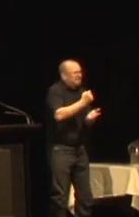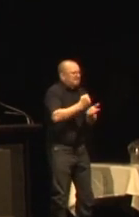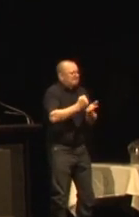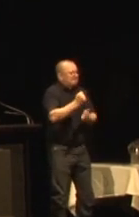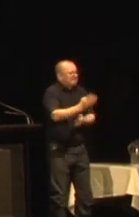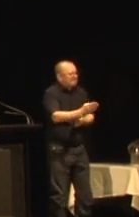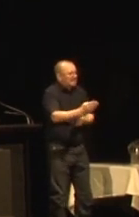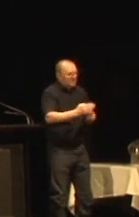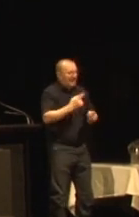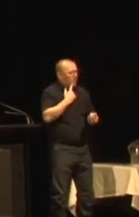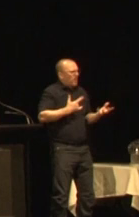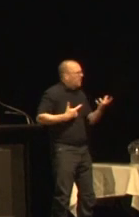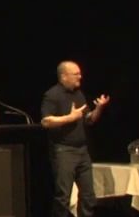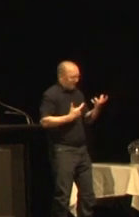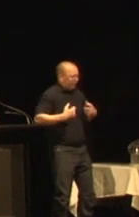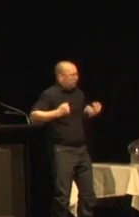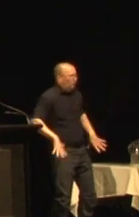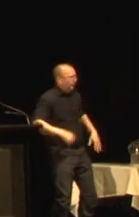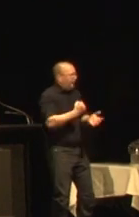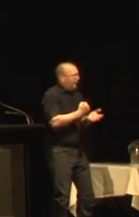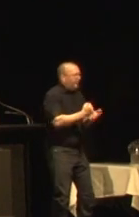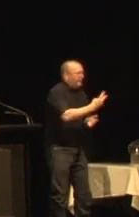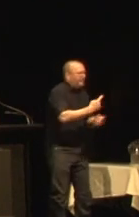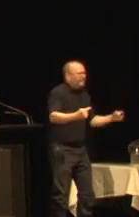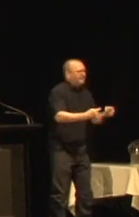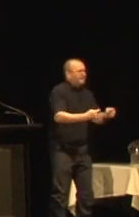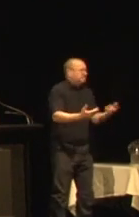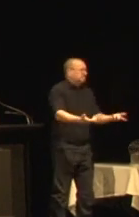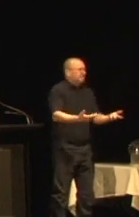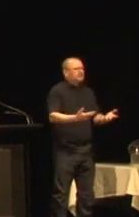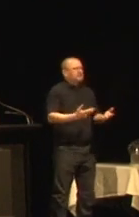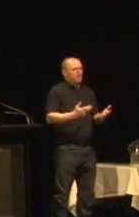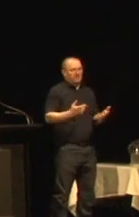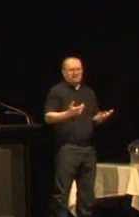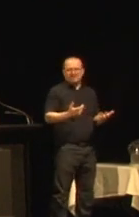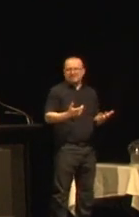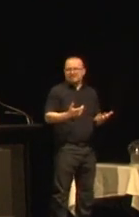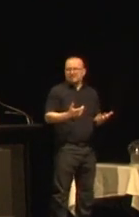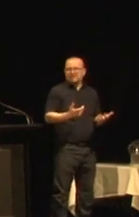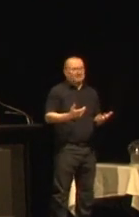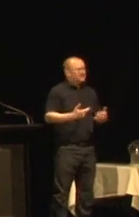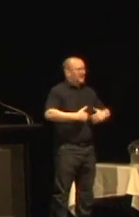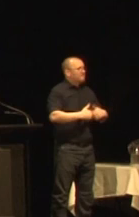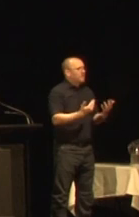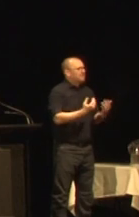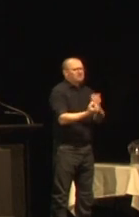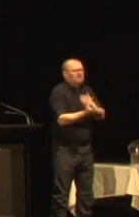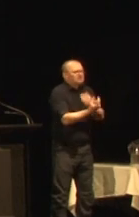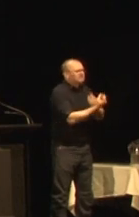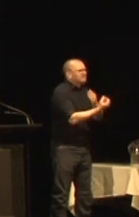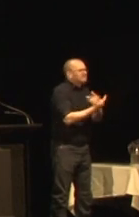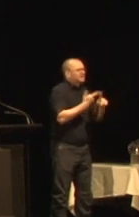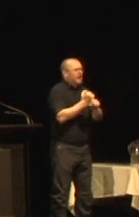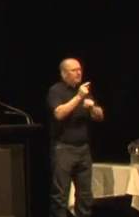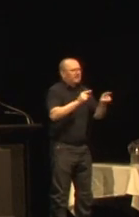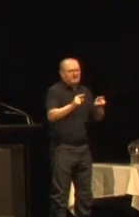they drop their weapons. And there's video, there are whole channels of people doing this. They drop their weapons and they do a face-off. The